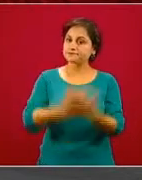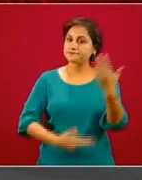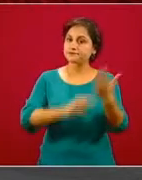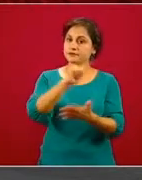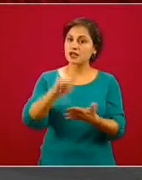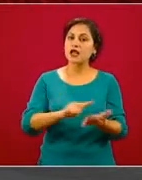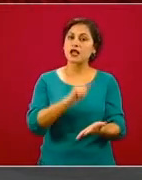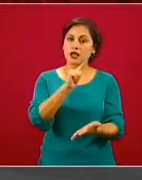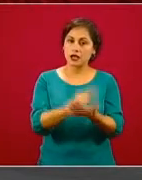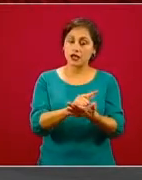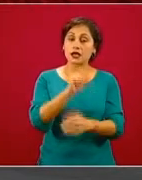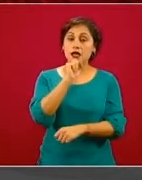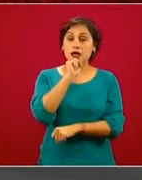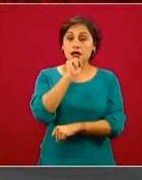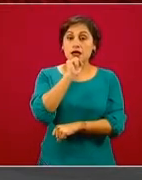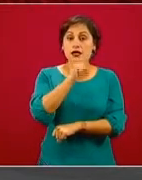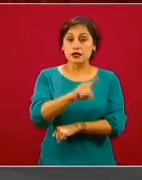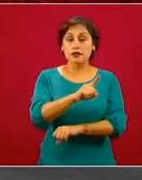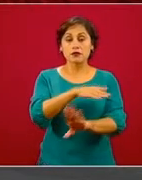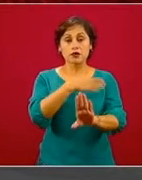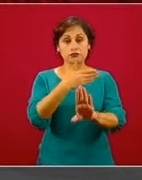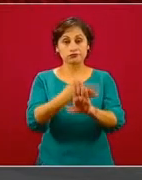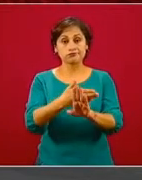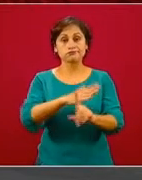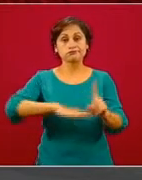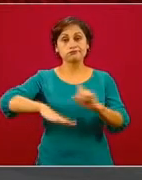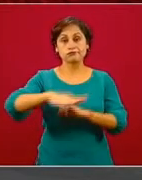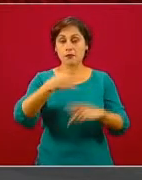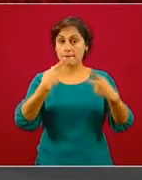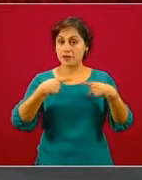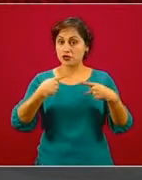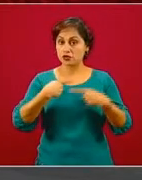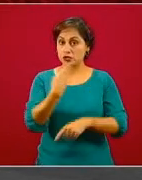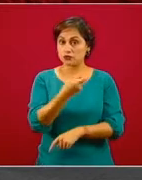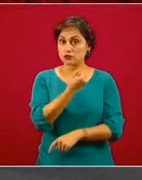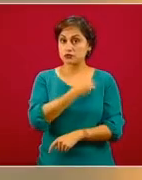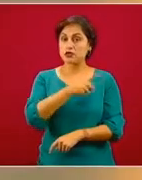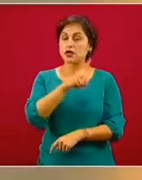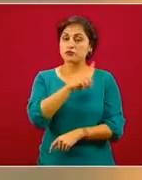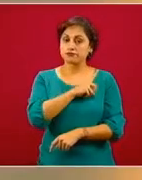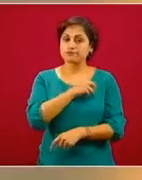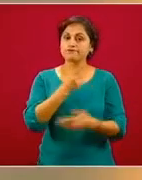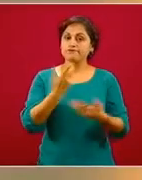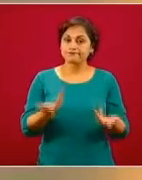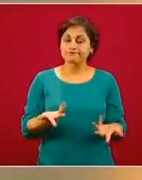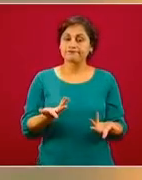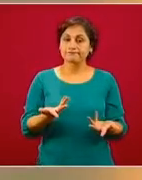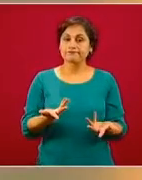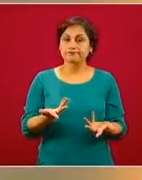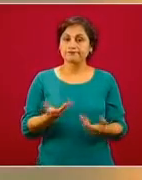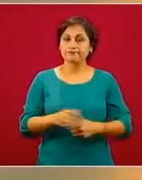law. This could have extremely harmful consequences on public health.